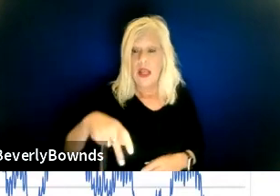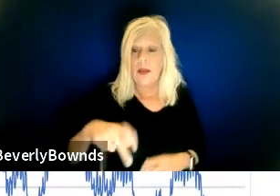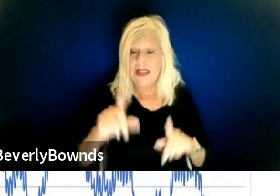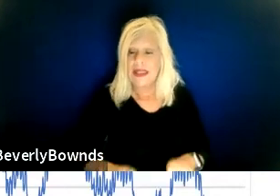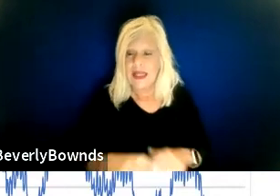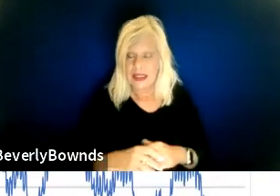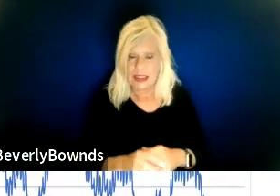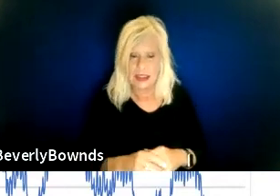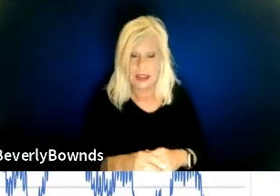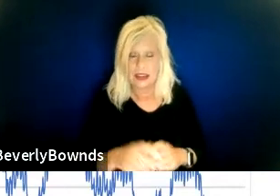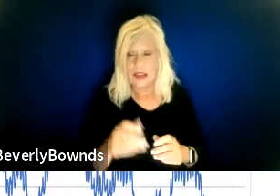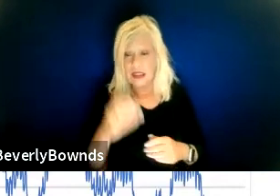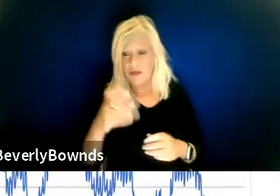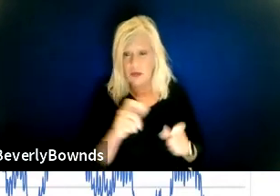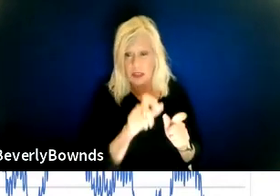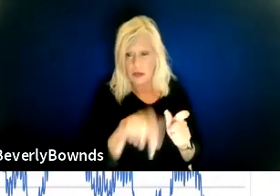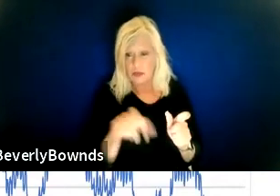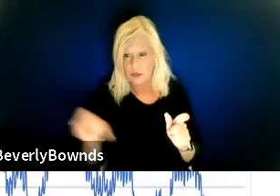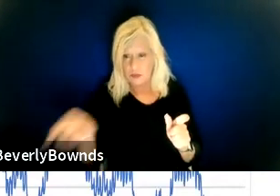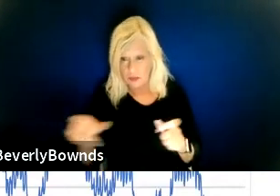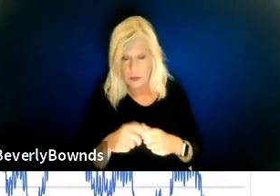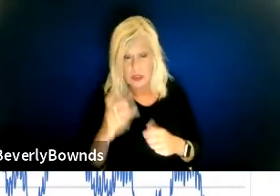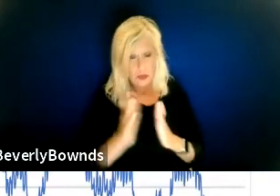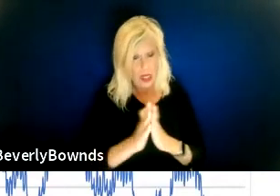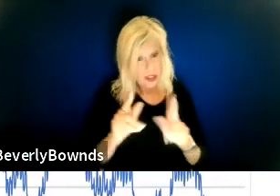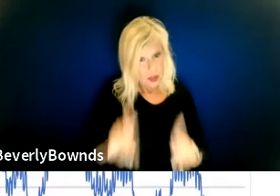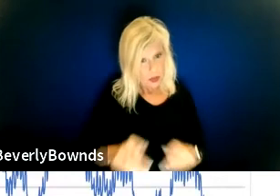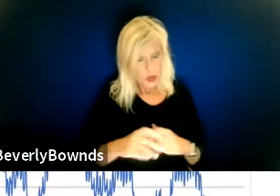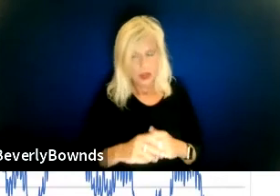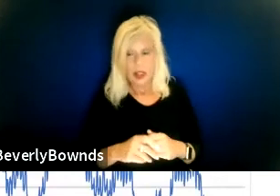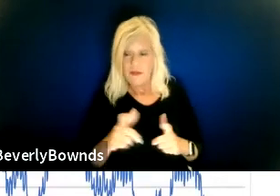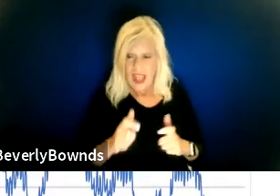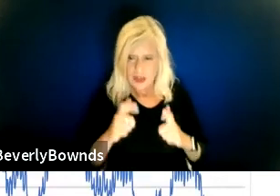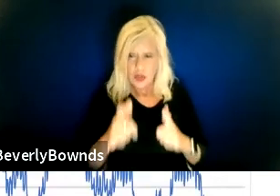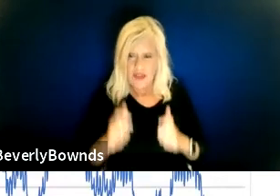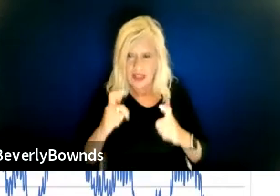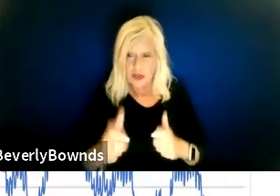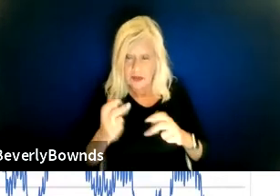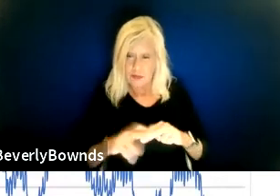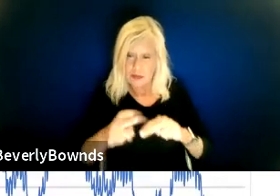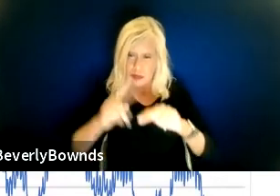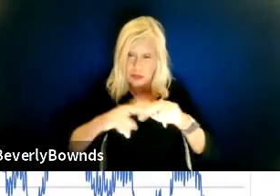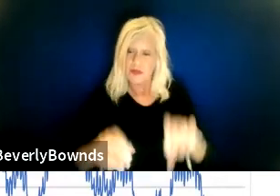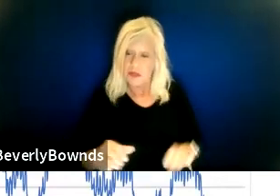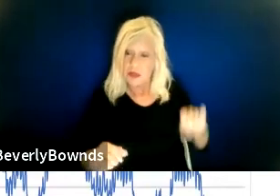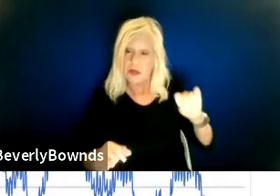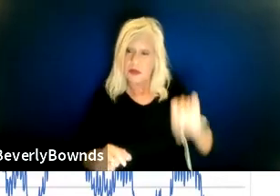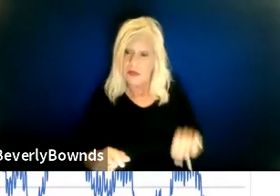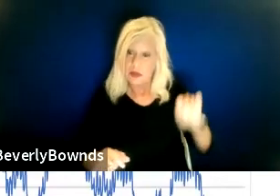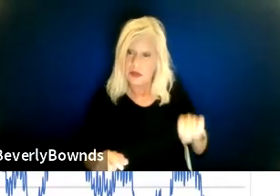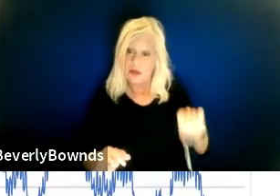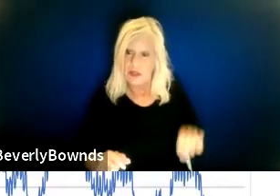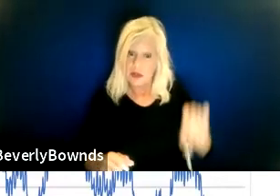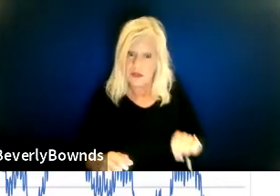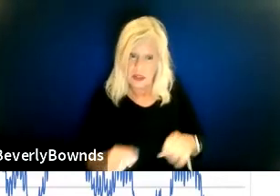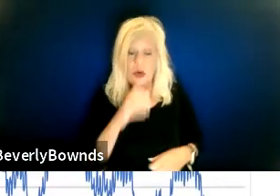data underneath that, you can see that as we're asking the person to pedal faster and faster and faster, the orange is